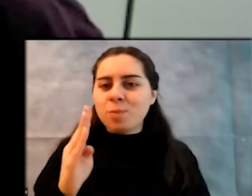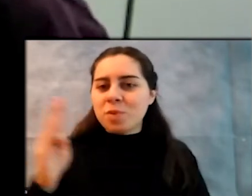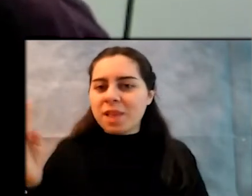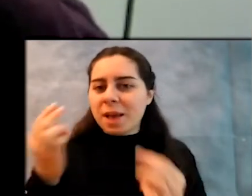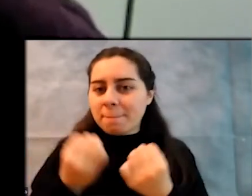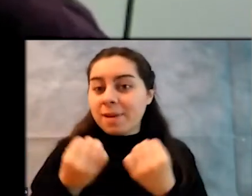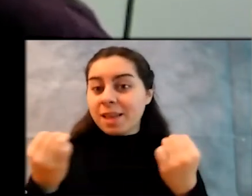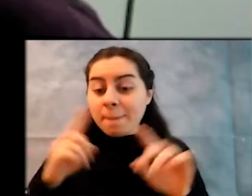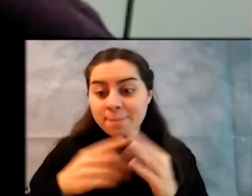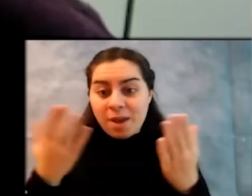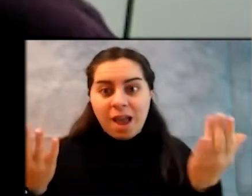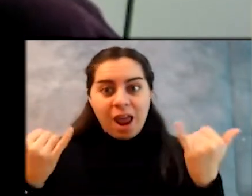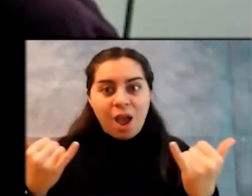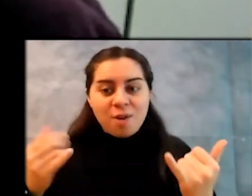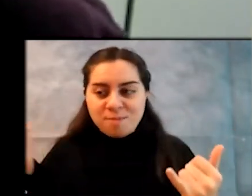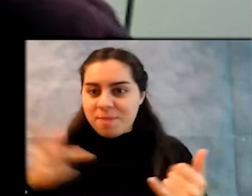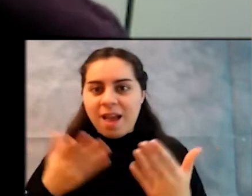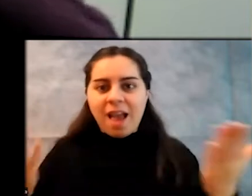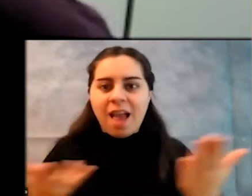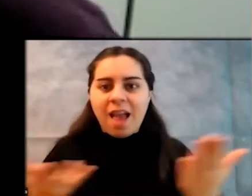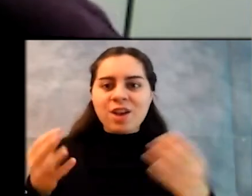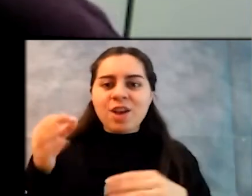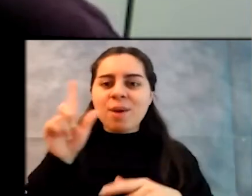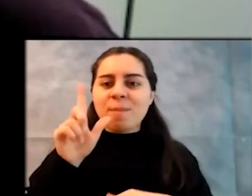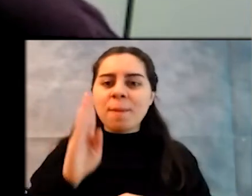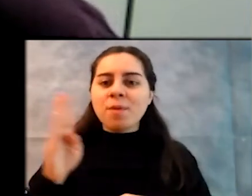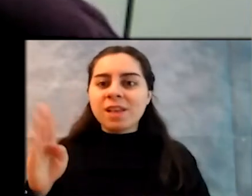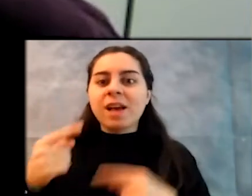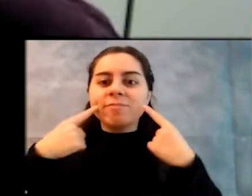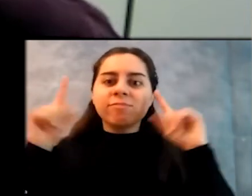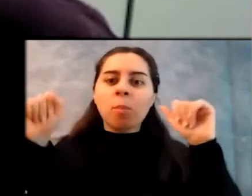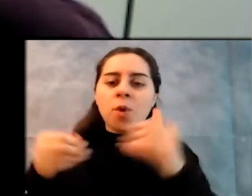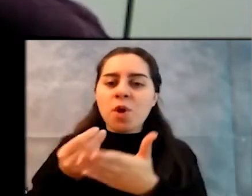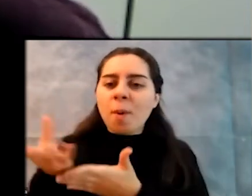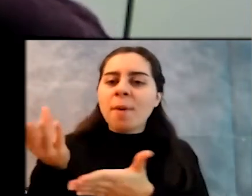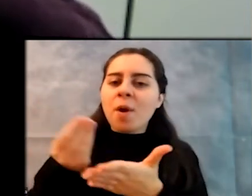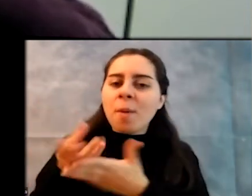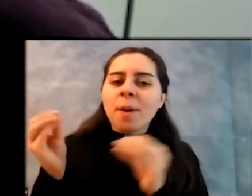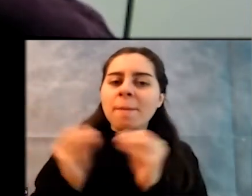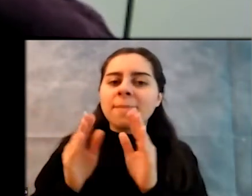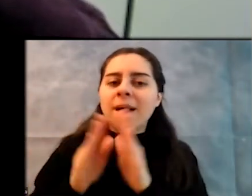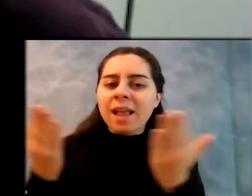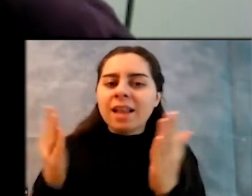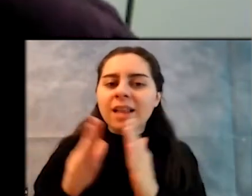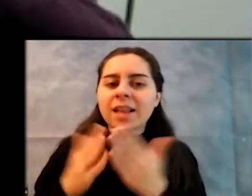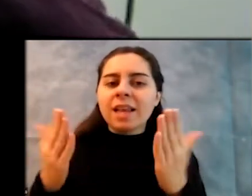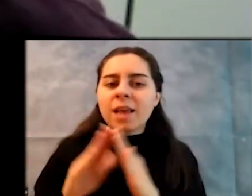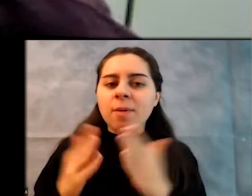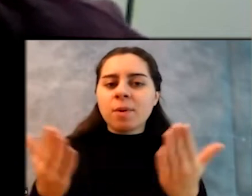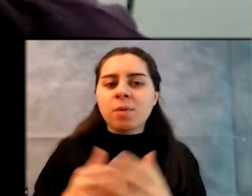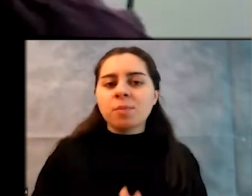archive, we can begin purchasing materials again. And I'm working through a backlog of different titles to